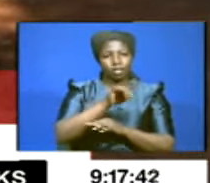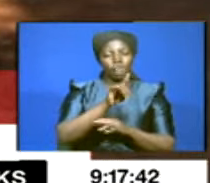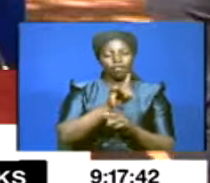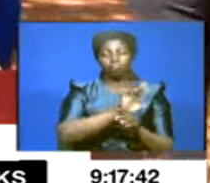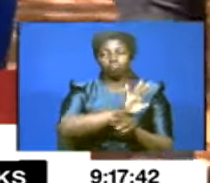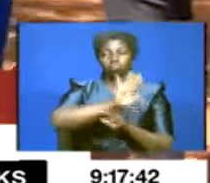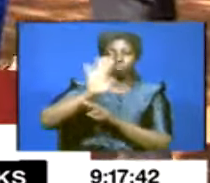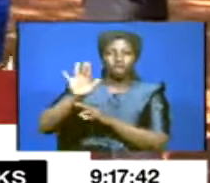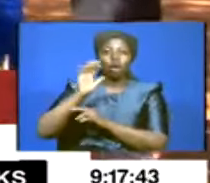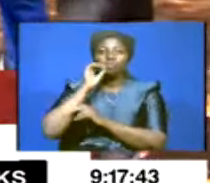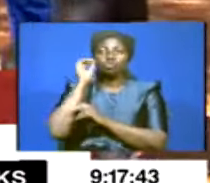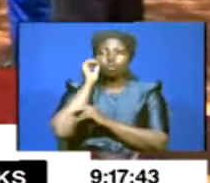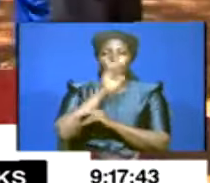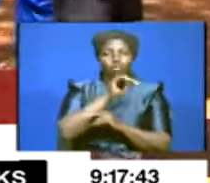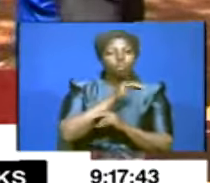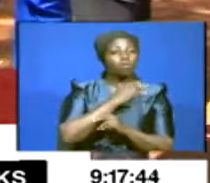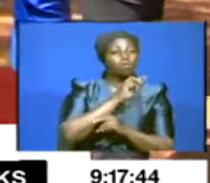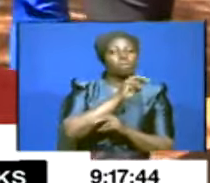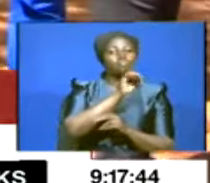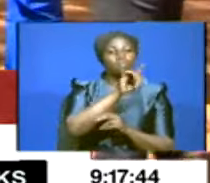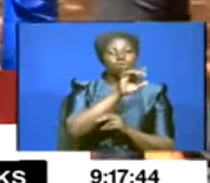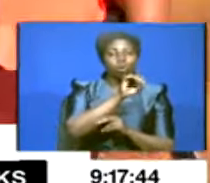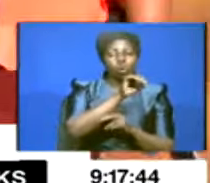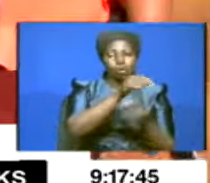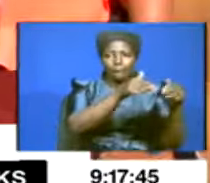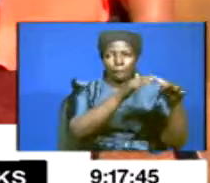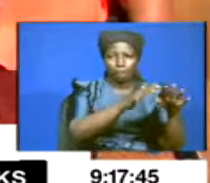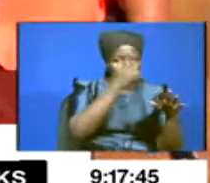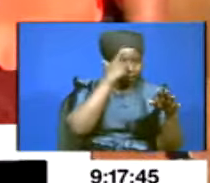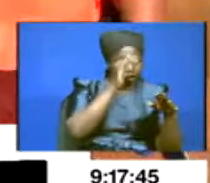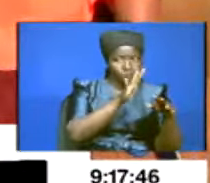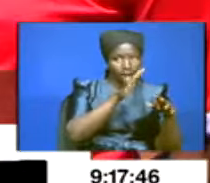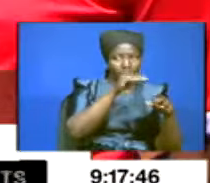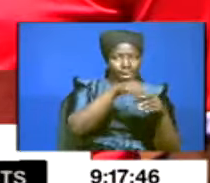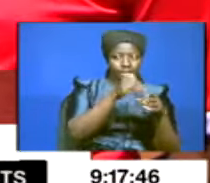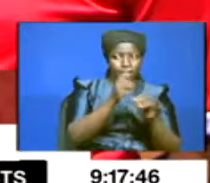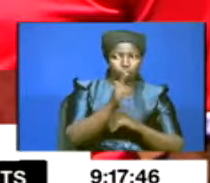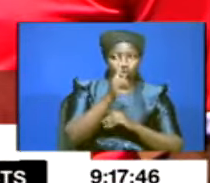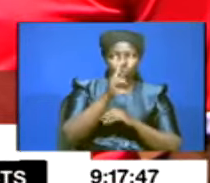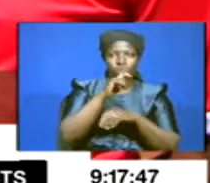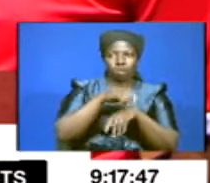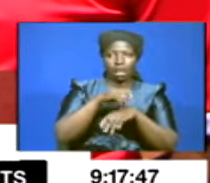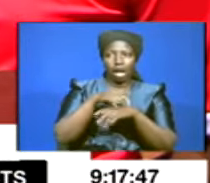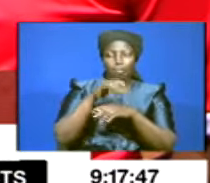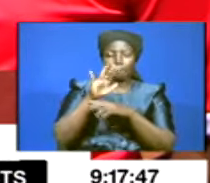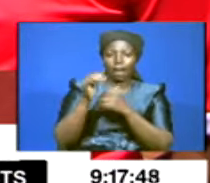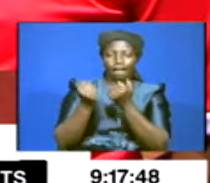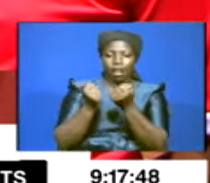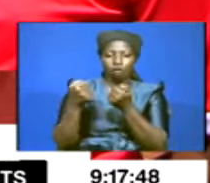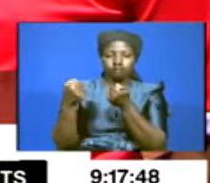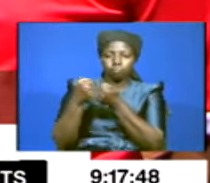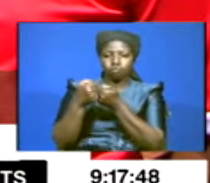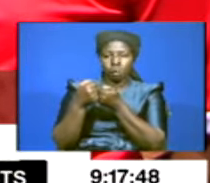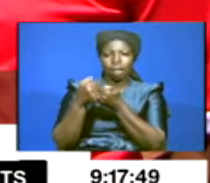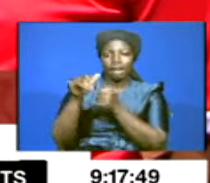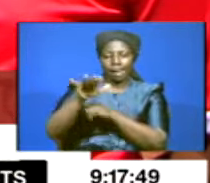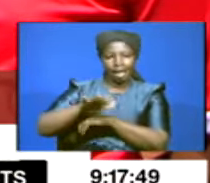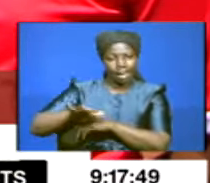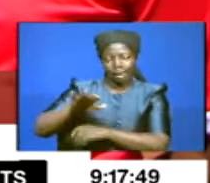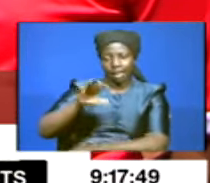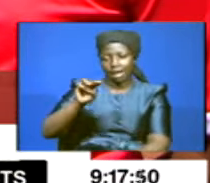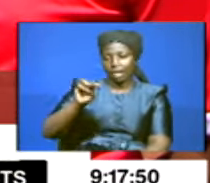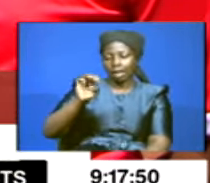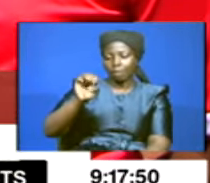County, when his car was hit from behind by another vehicle in Membli area. Kutoka roundabout ya Ka